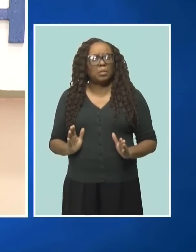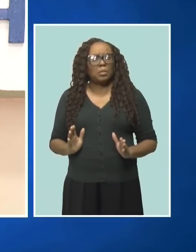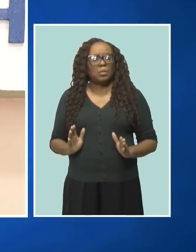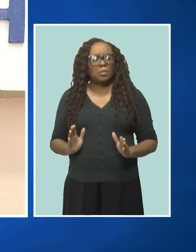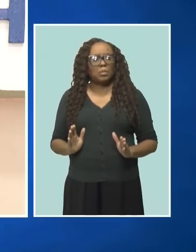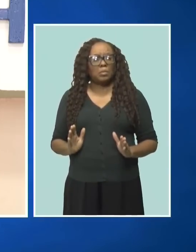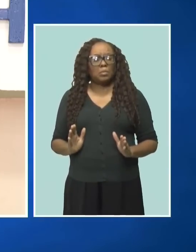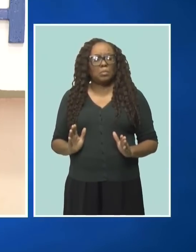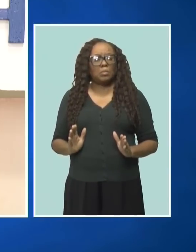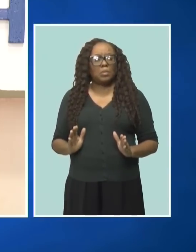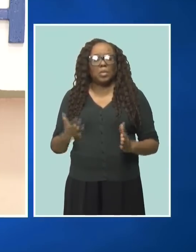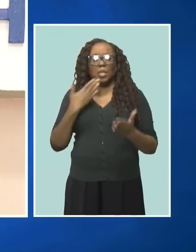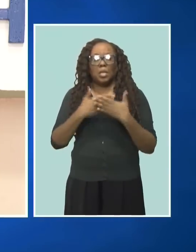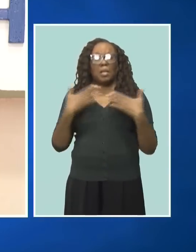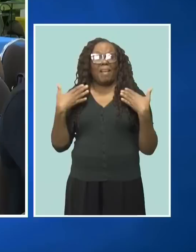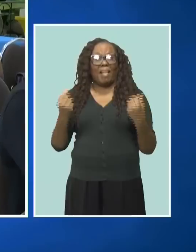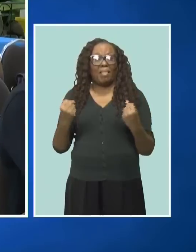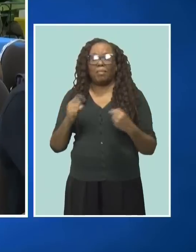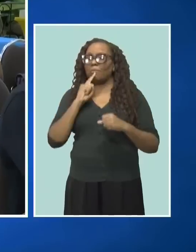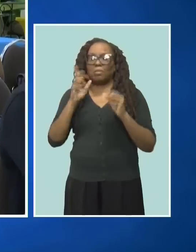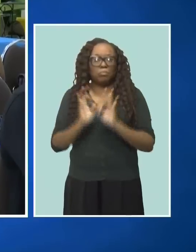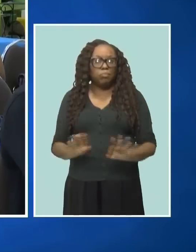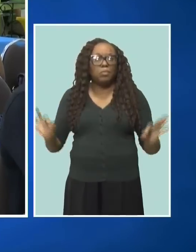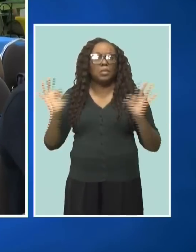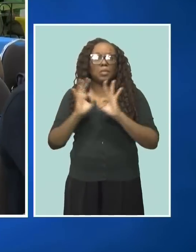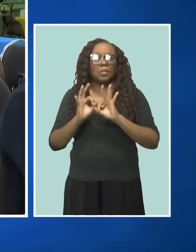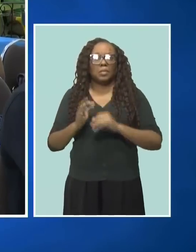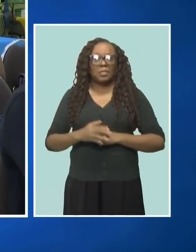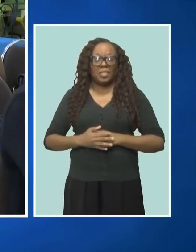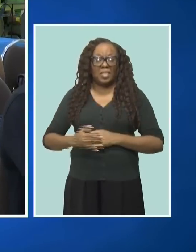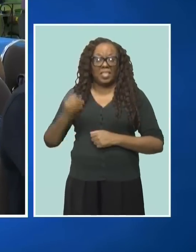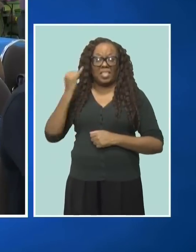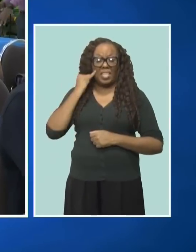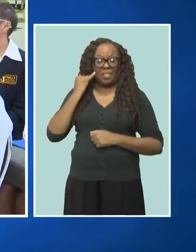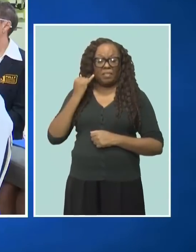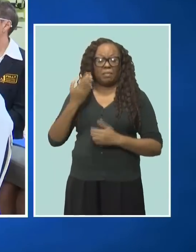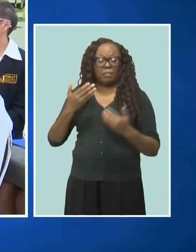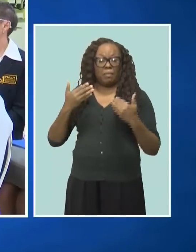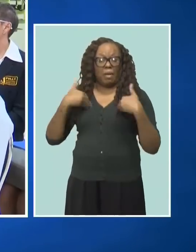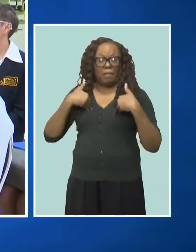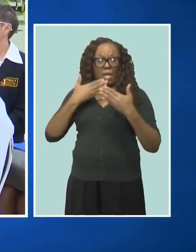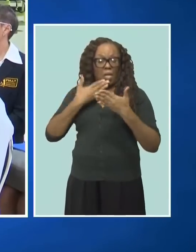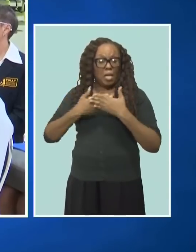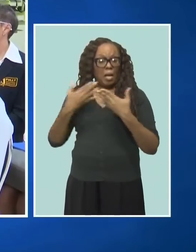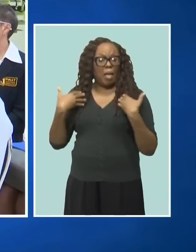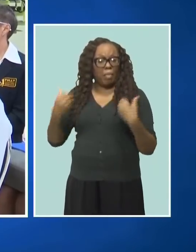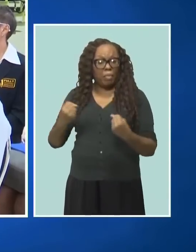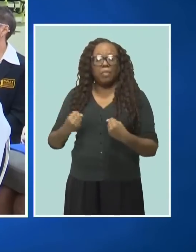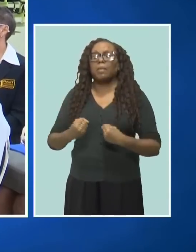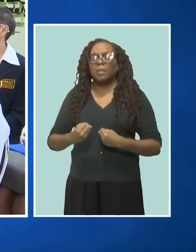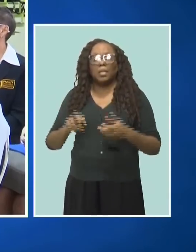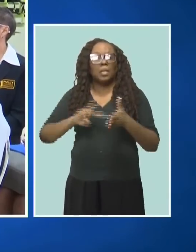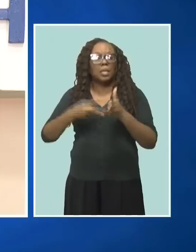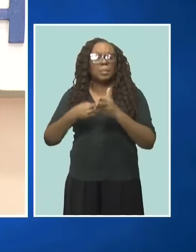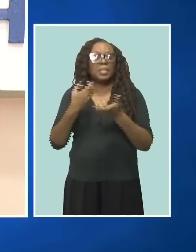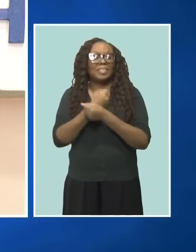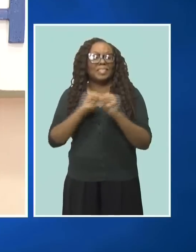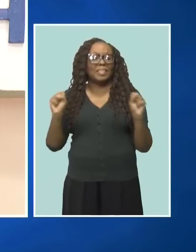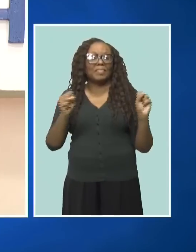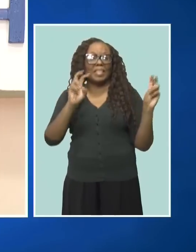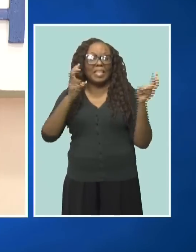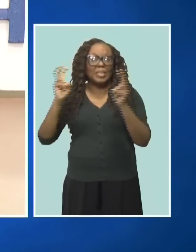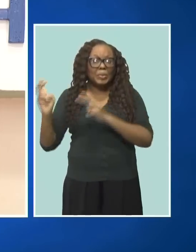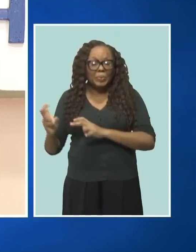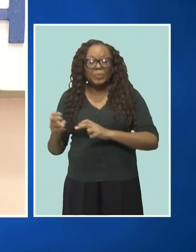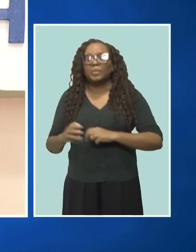really overarching. And like I said before, if we get that right, then many safety issues, many